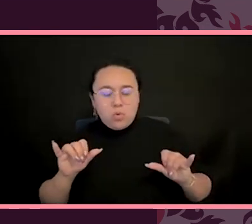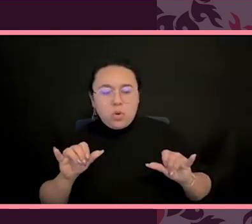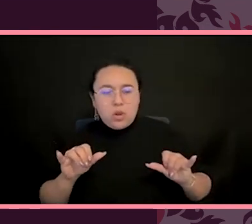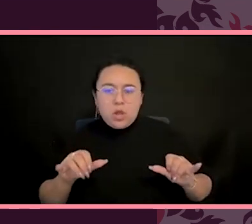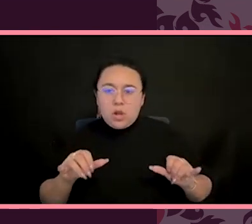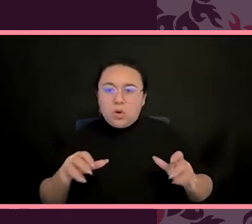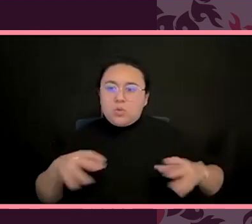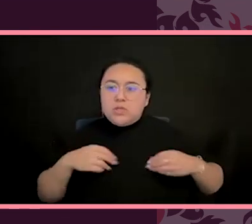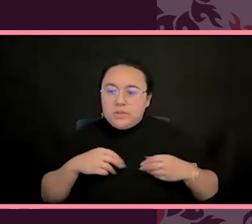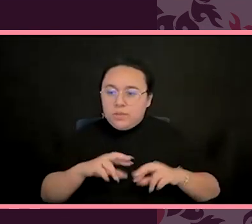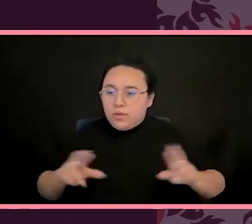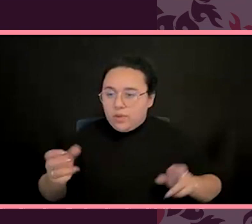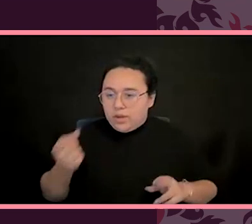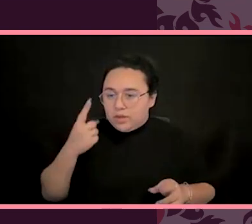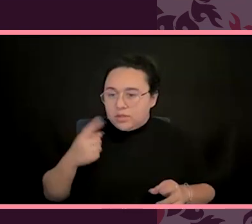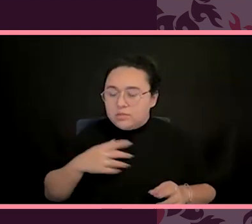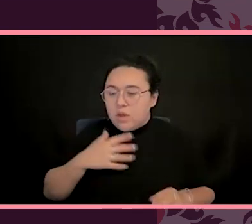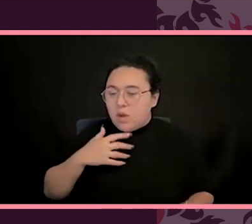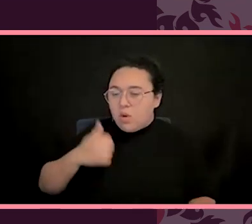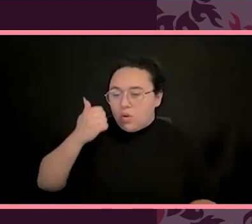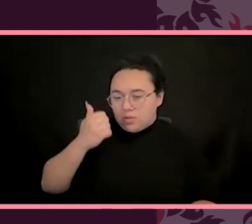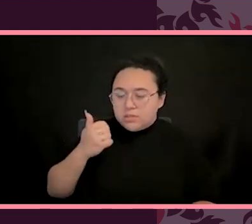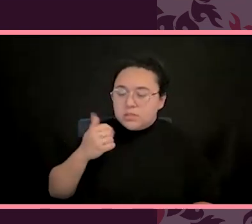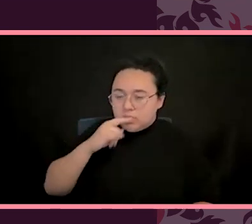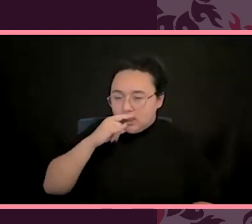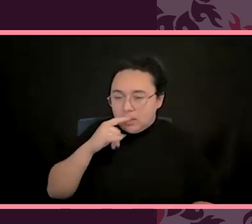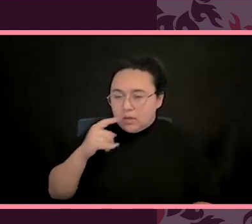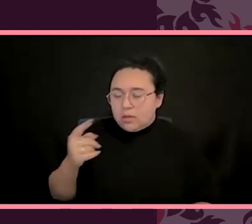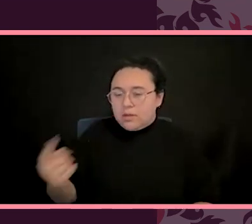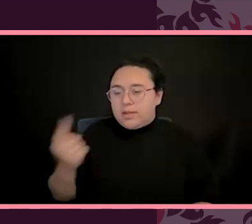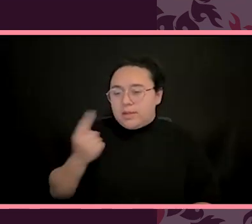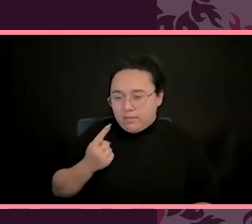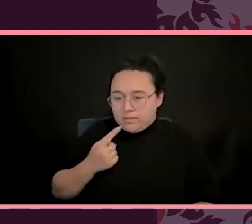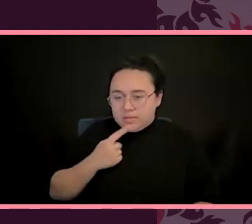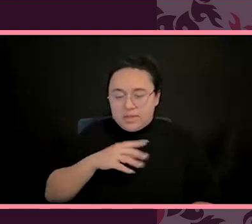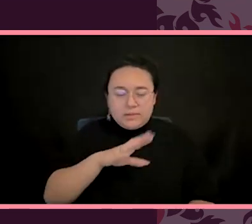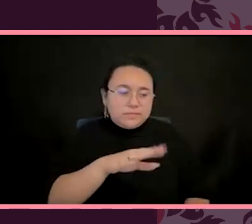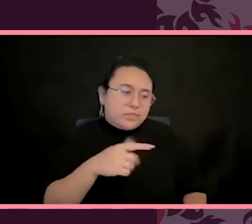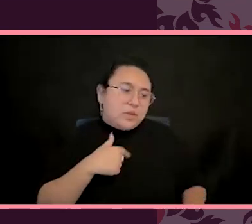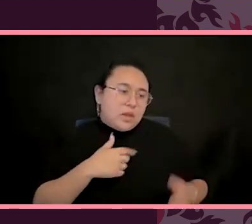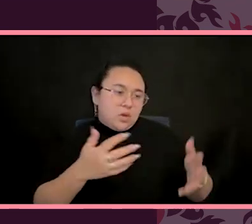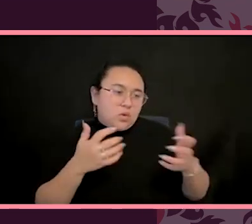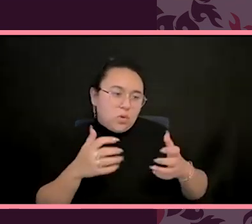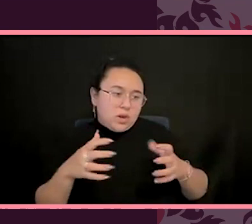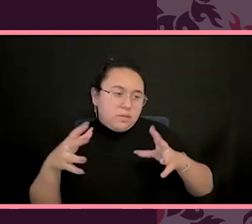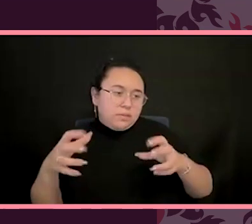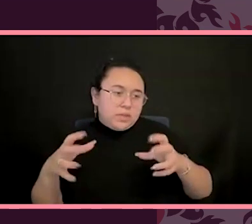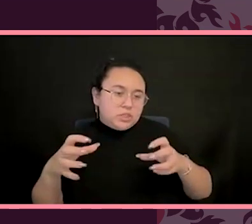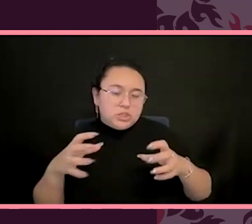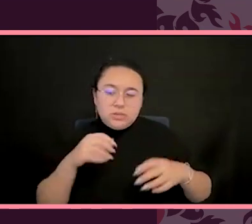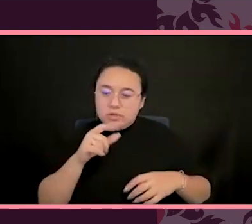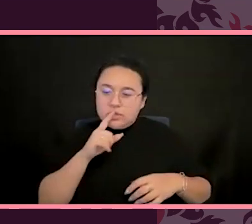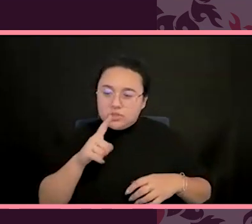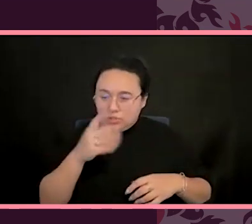really understand it. So my oldest finally came to me and he said he wanted the plushie. I don't know if you know